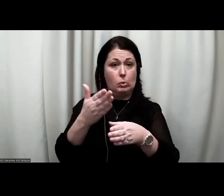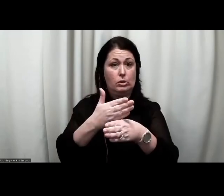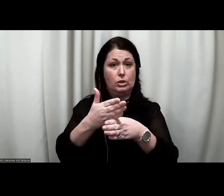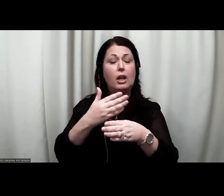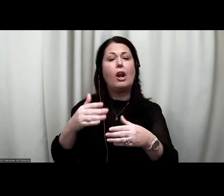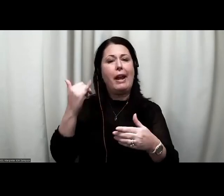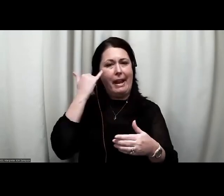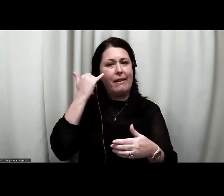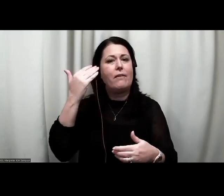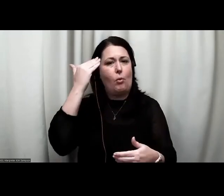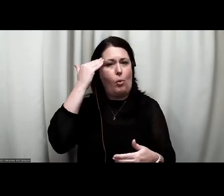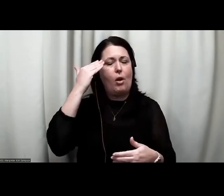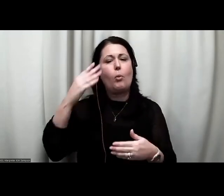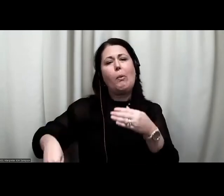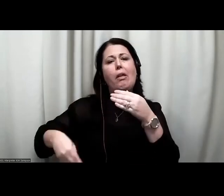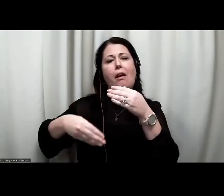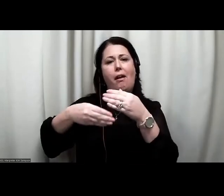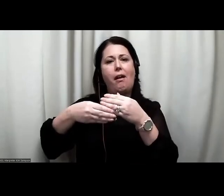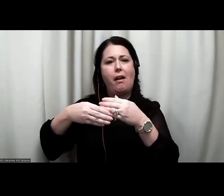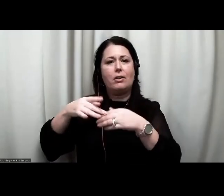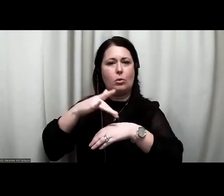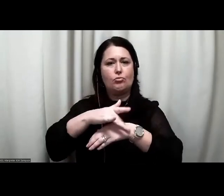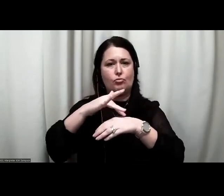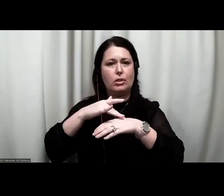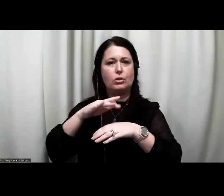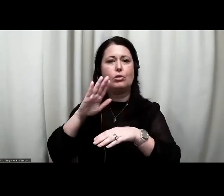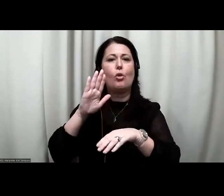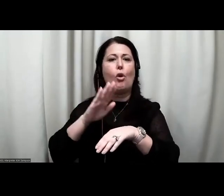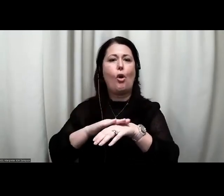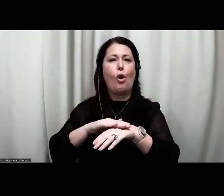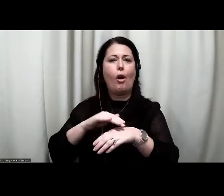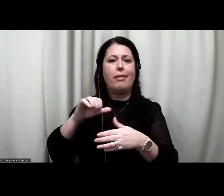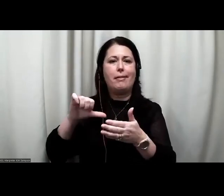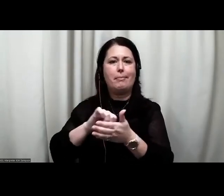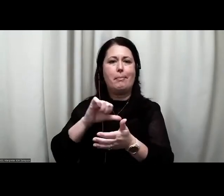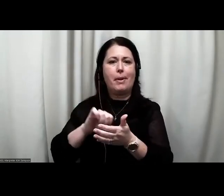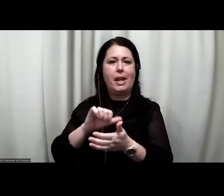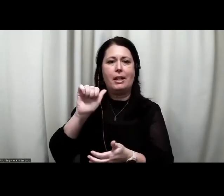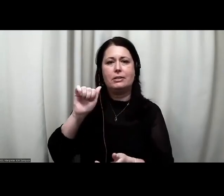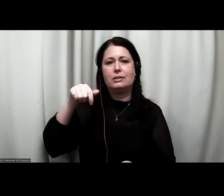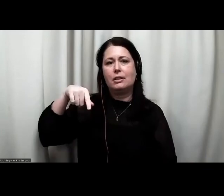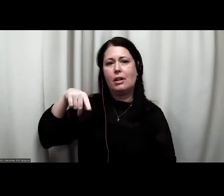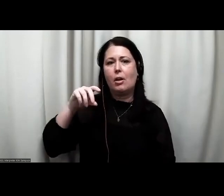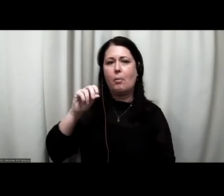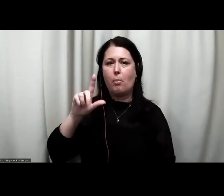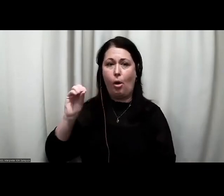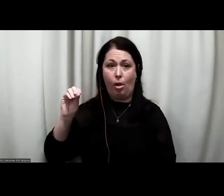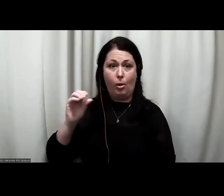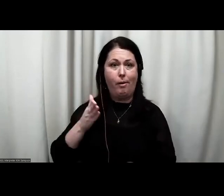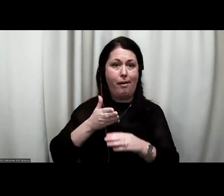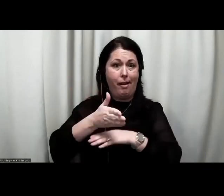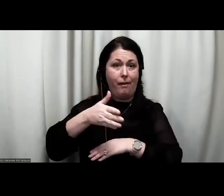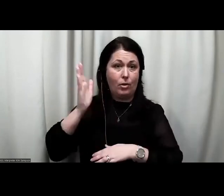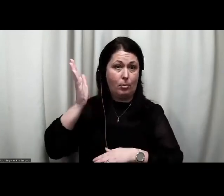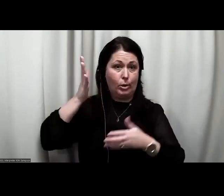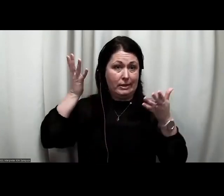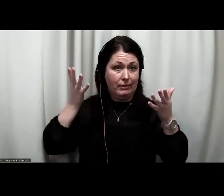add those to the resource page on Apollo for reference after this presentation.